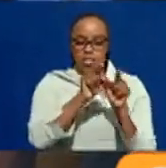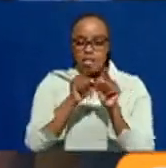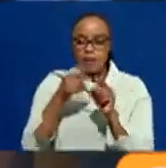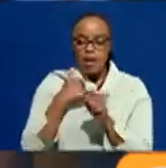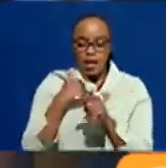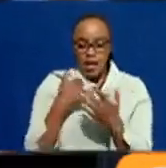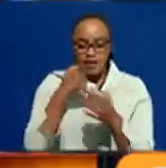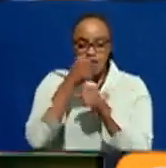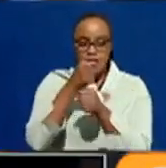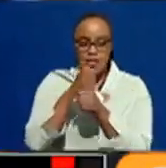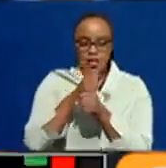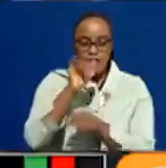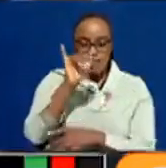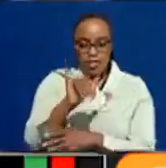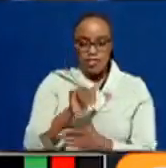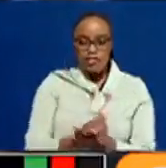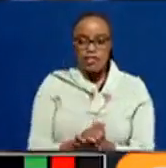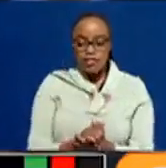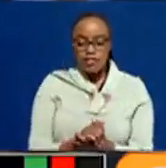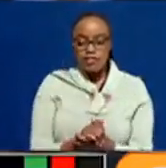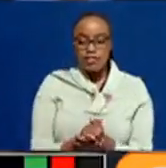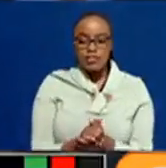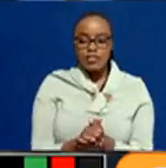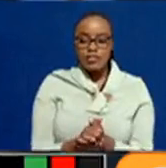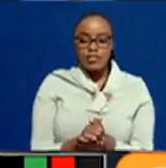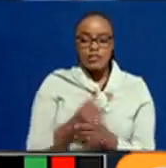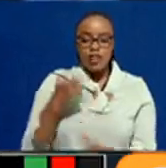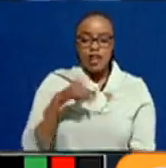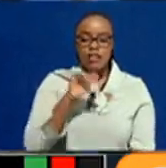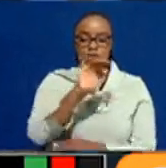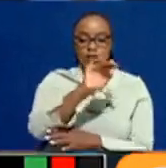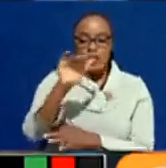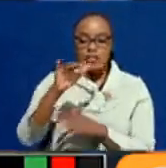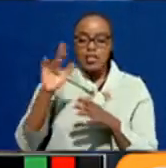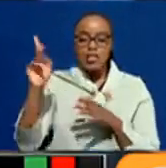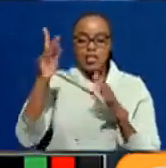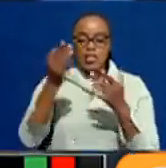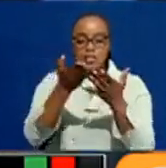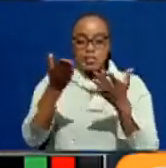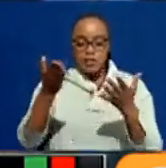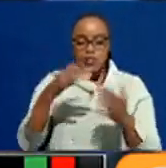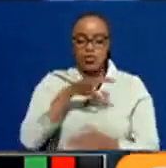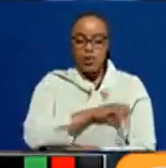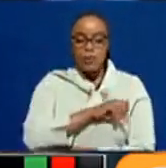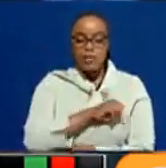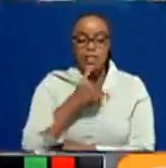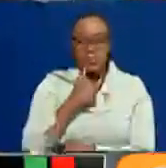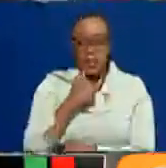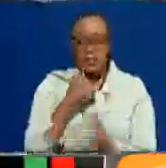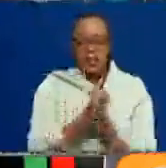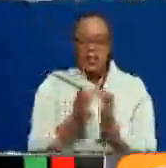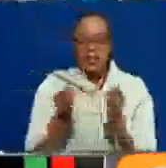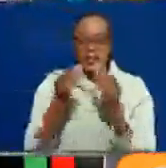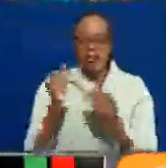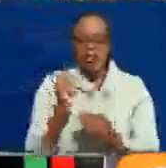empty. We have to start from scratch. We ask for people of Kenya to be patient and give